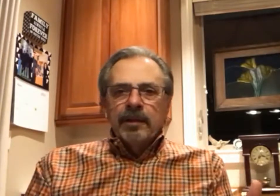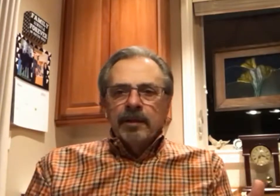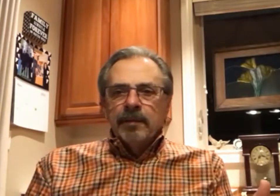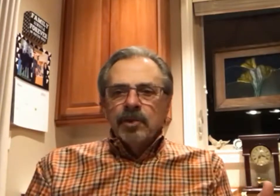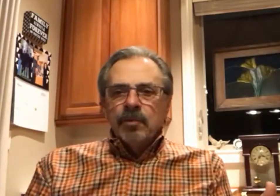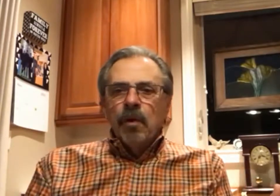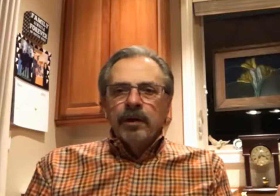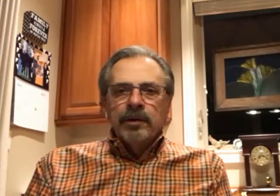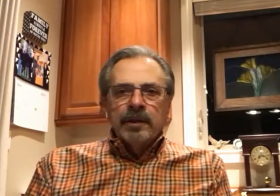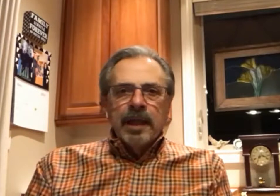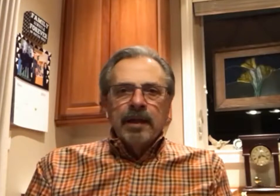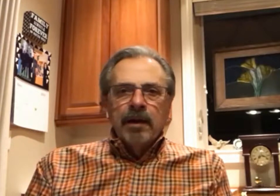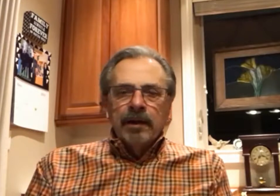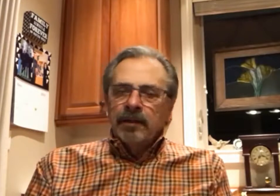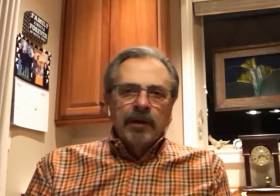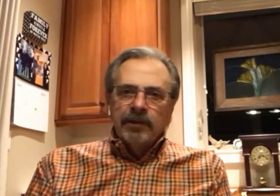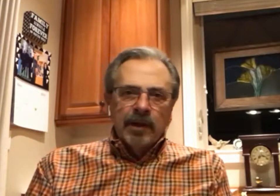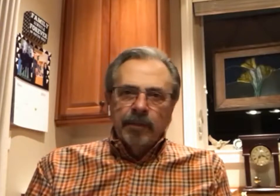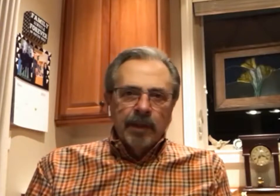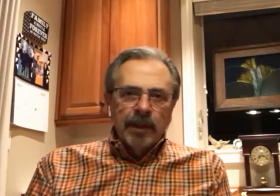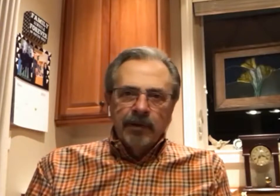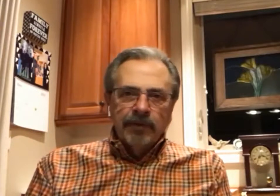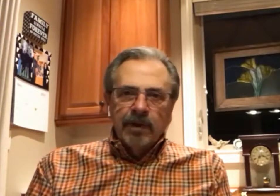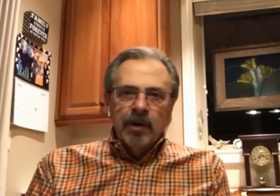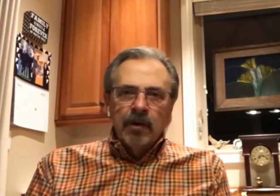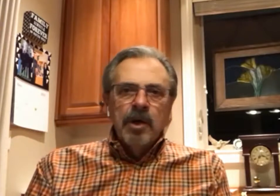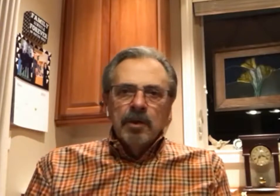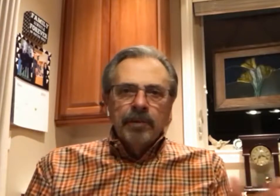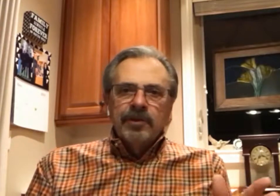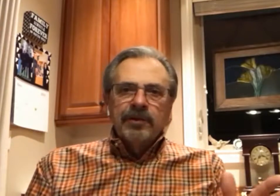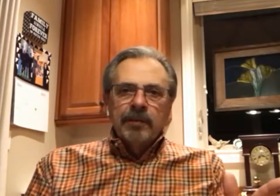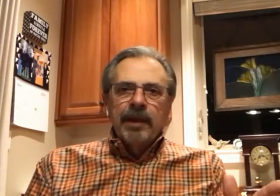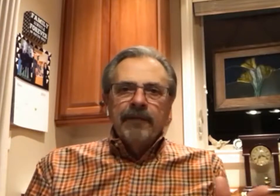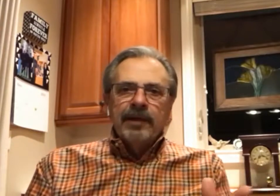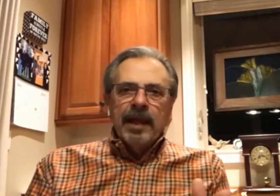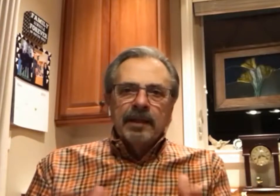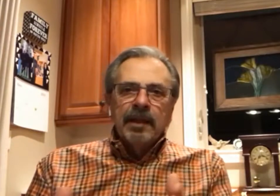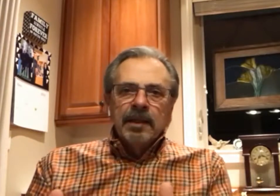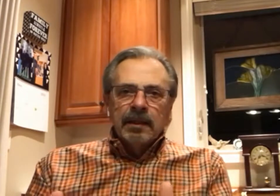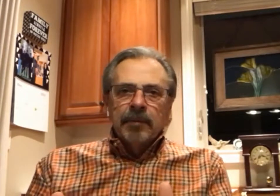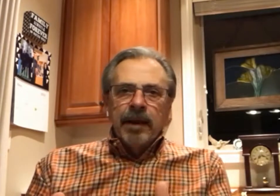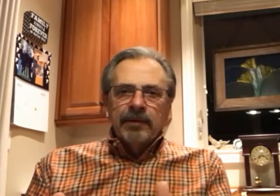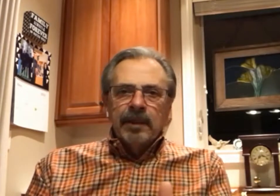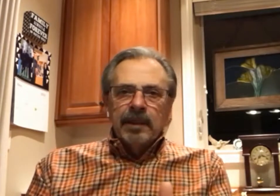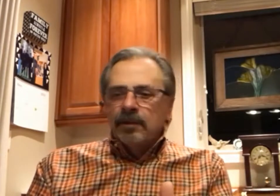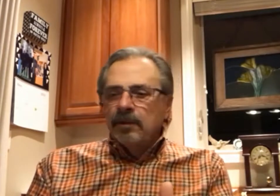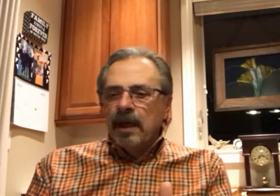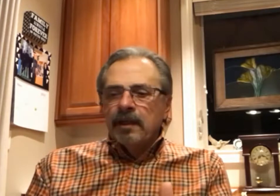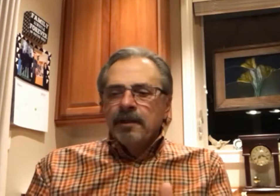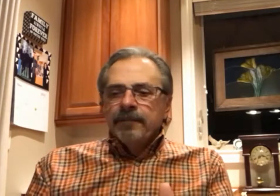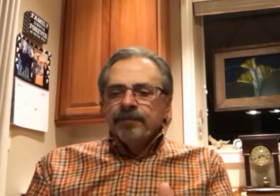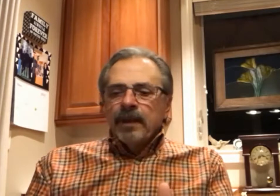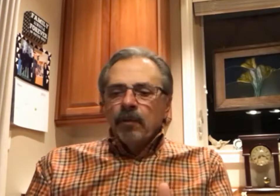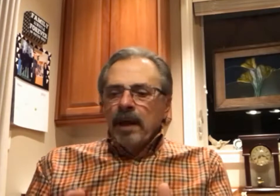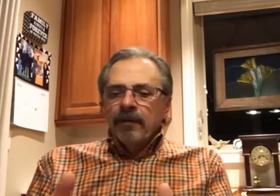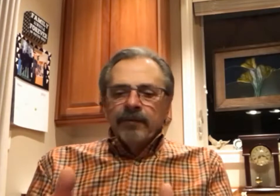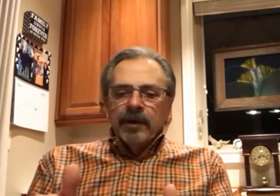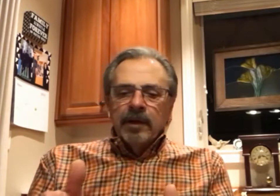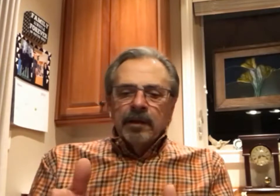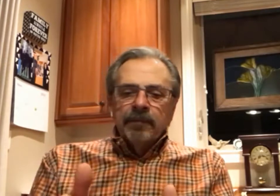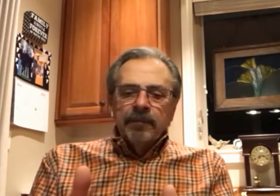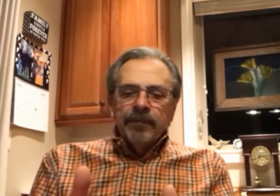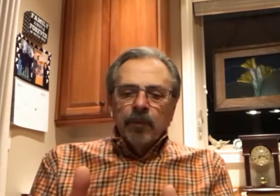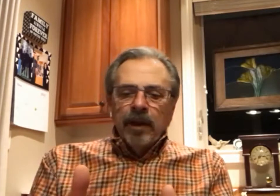that I think the commission wanted to take on and address a couple of years ago, but just simply haven't had the capacity to do that. We